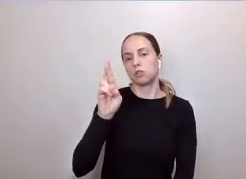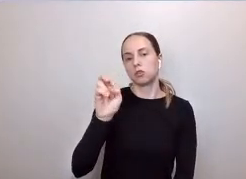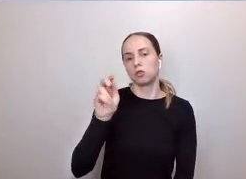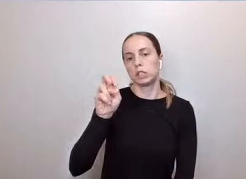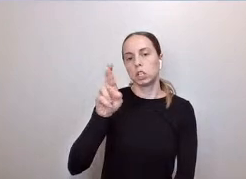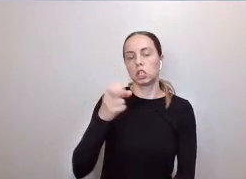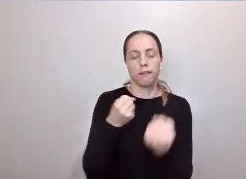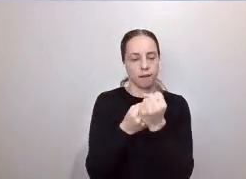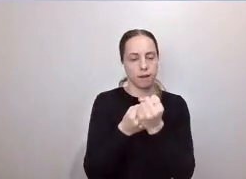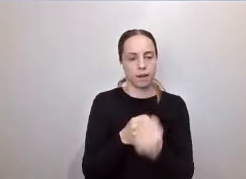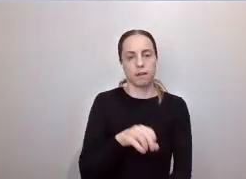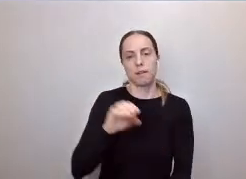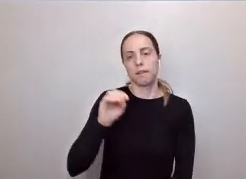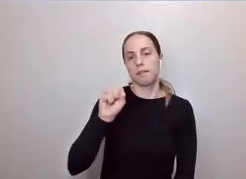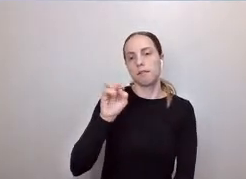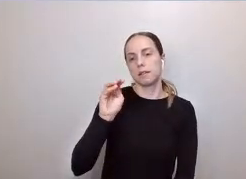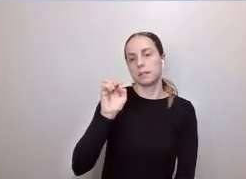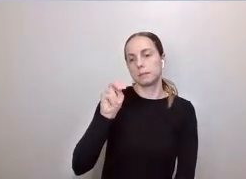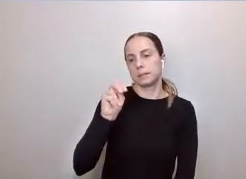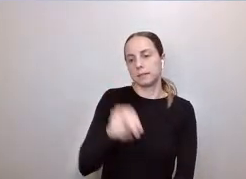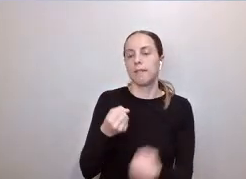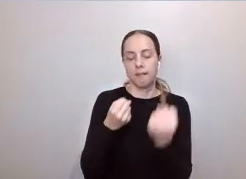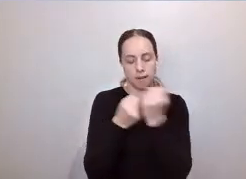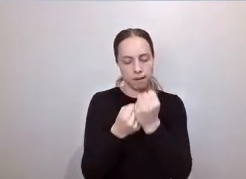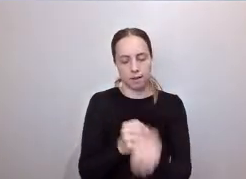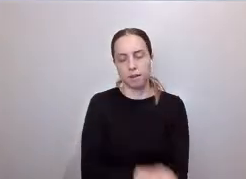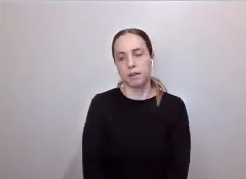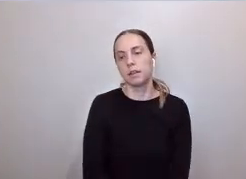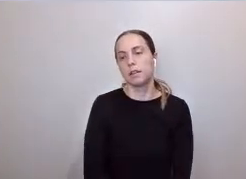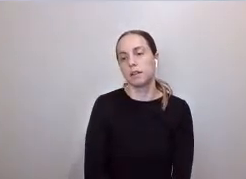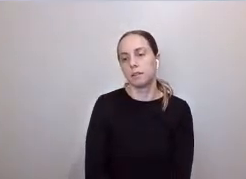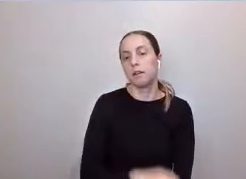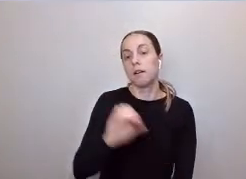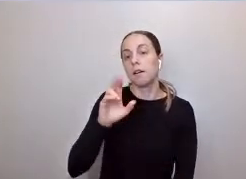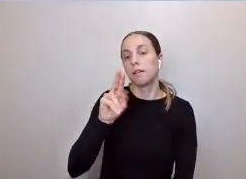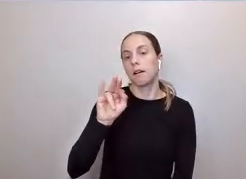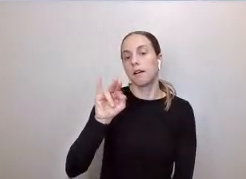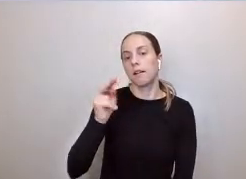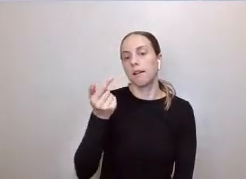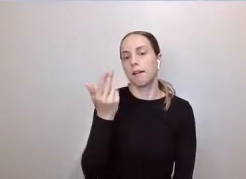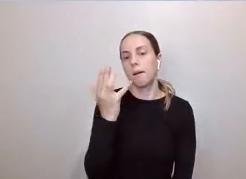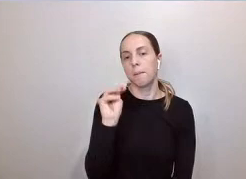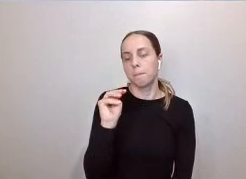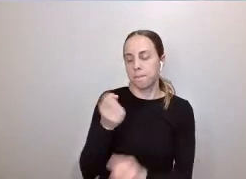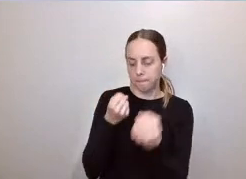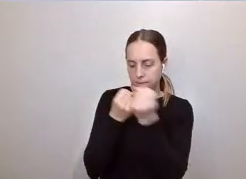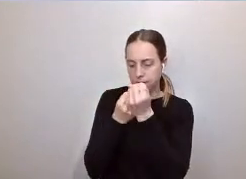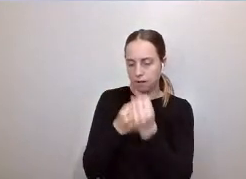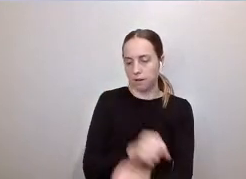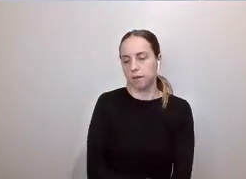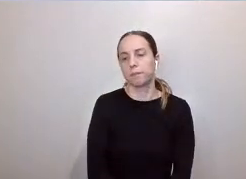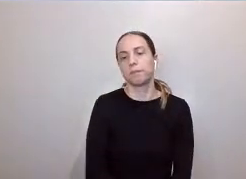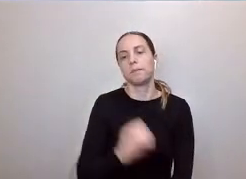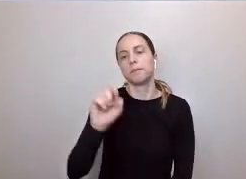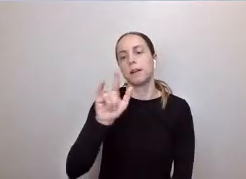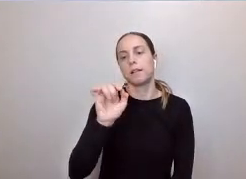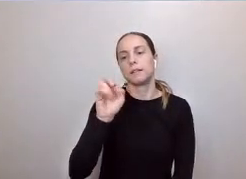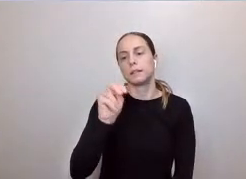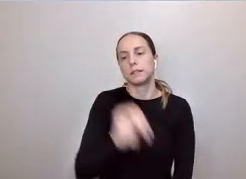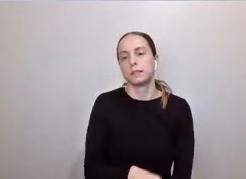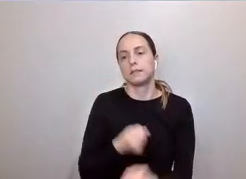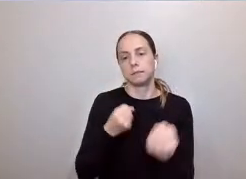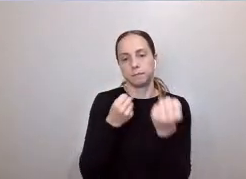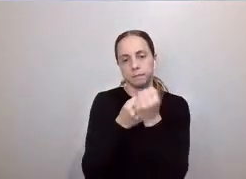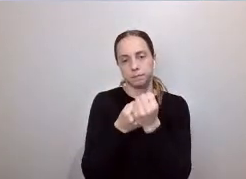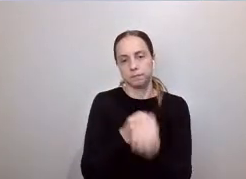Osman. Aye. Councilmember Cunningham. Aye. Councilmember Ellison. Aye.